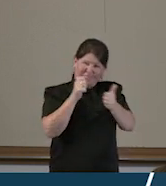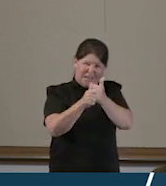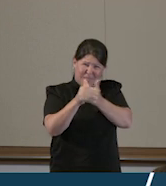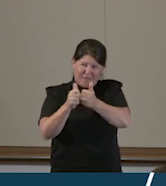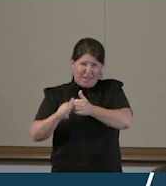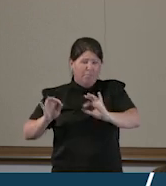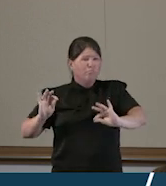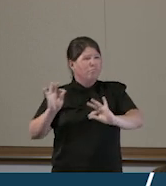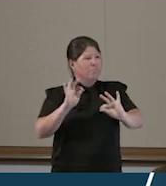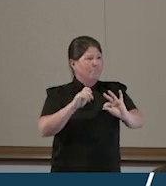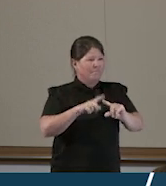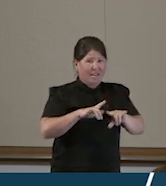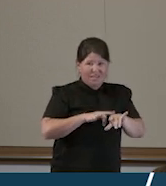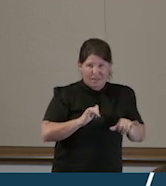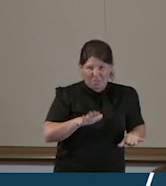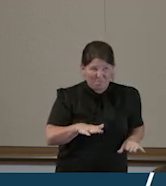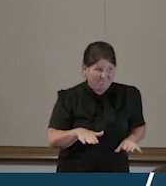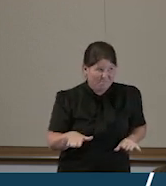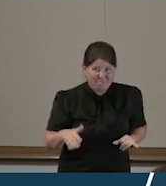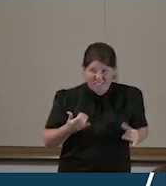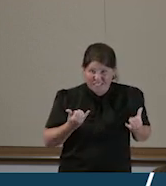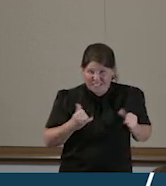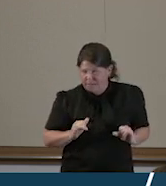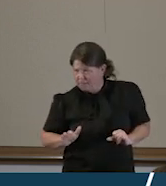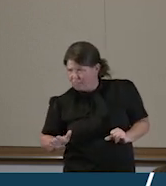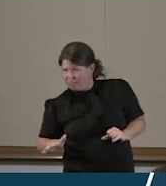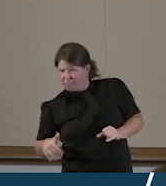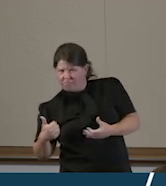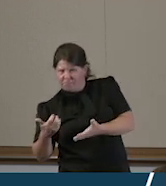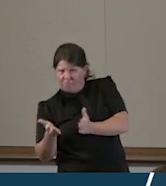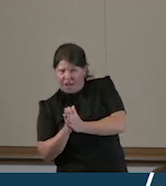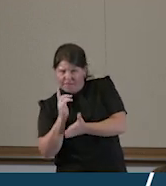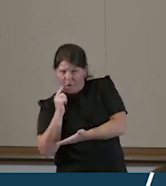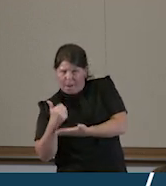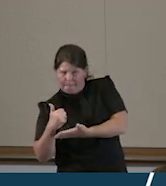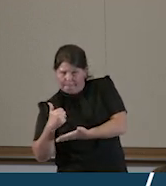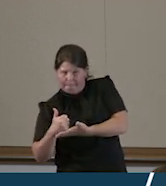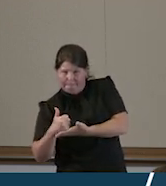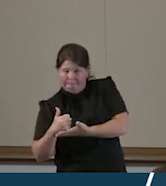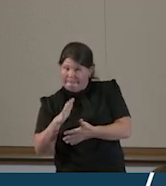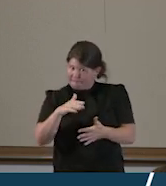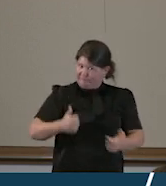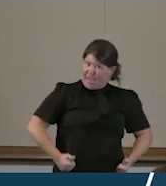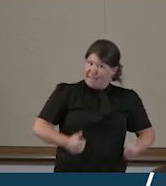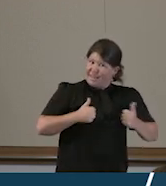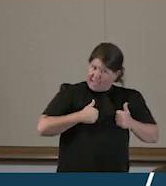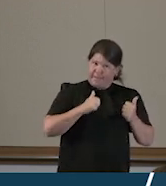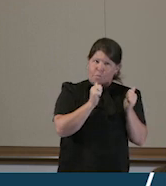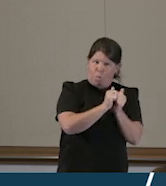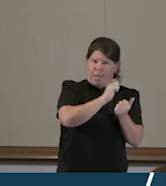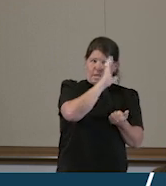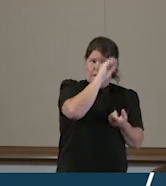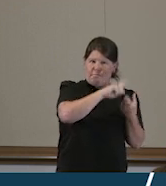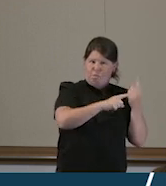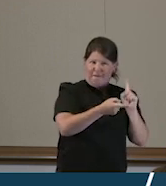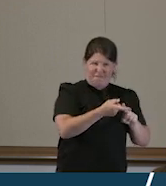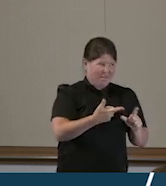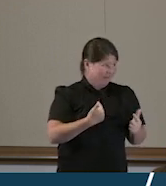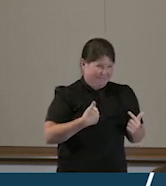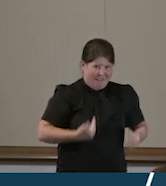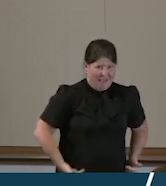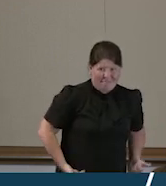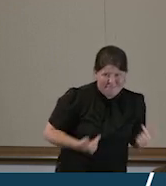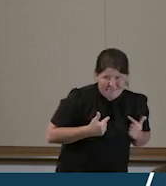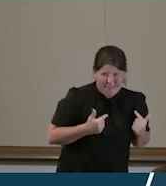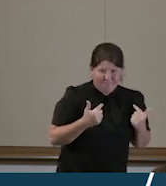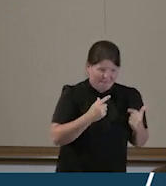ask for help making decisions. I live with my boyfriend. I live alone. I don't live with my parents anymore.